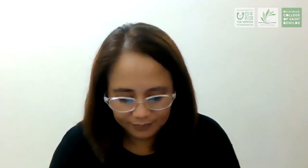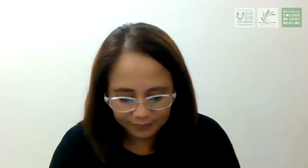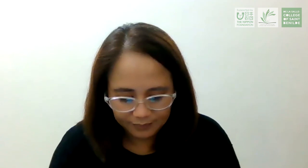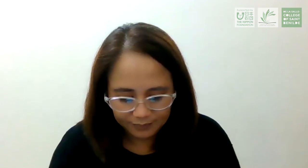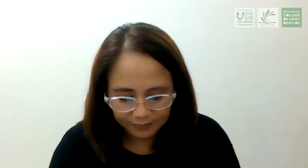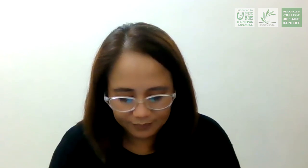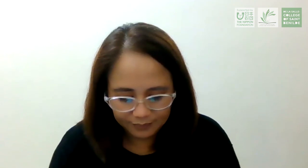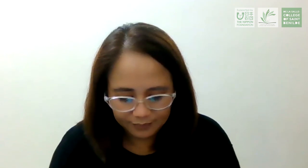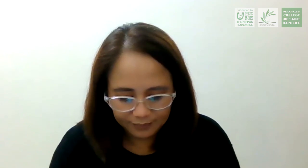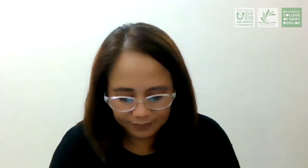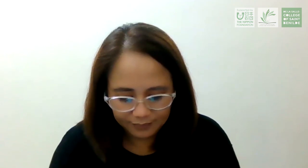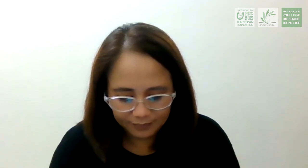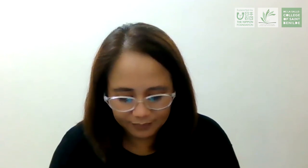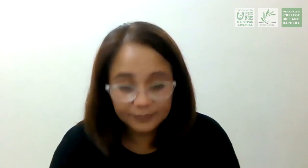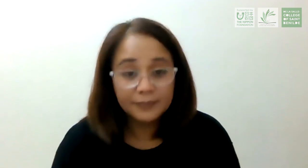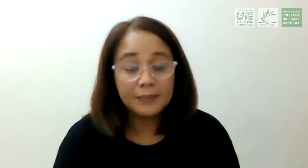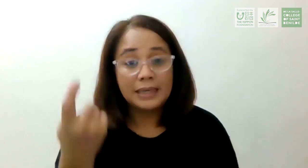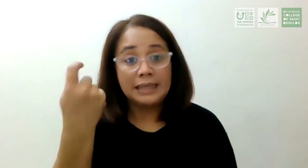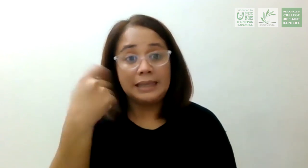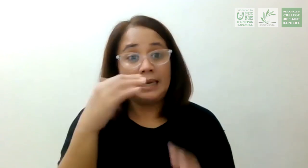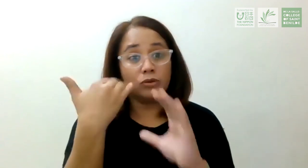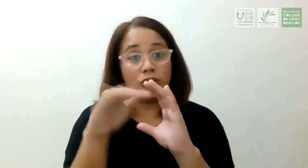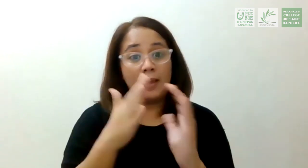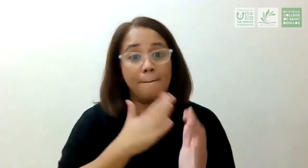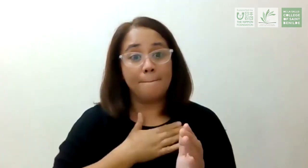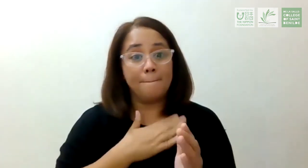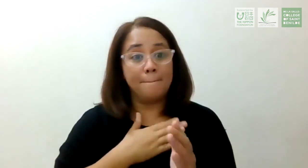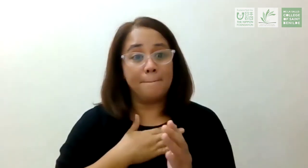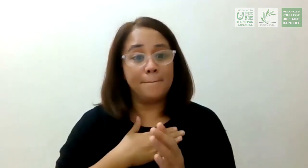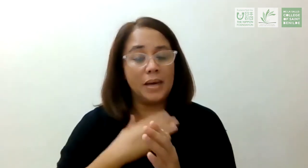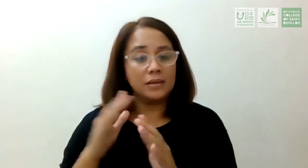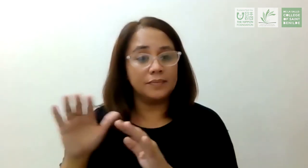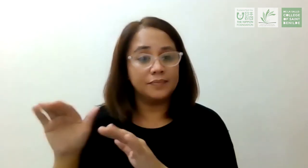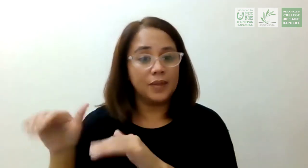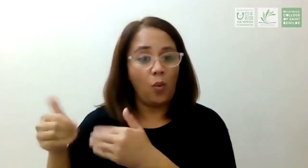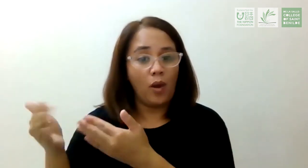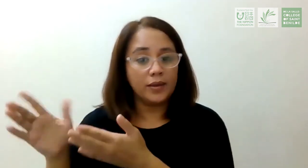Okay, I'm going to try to send it to my Hawaii account and see if I can